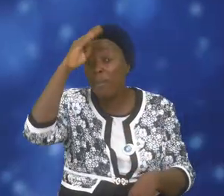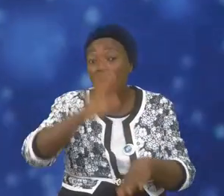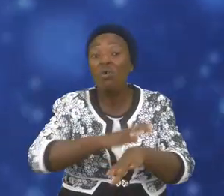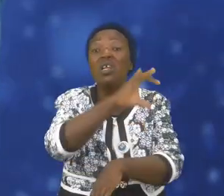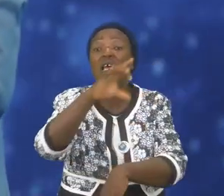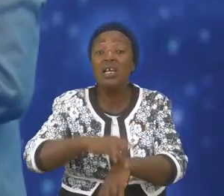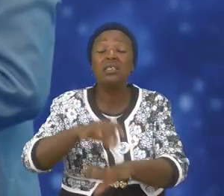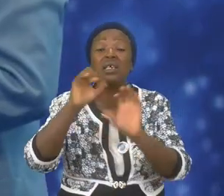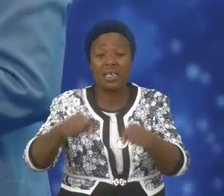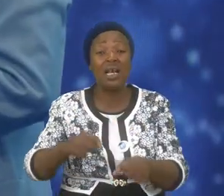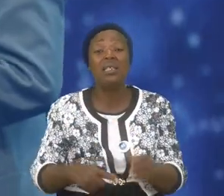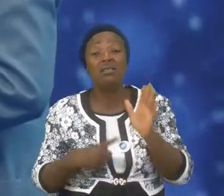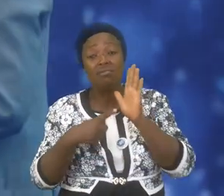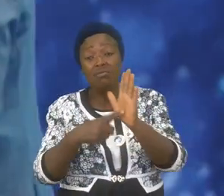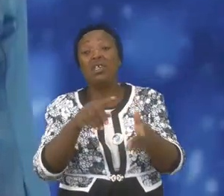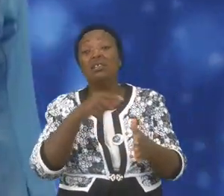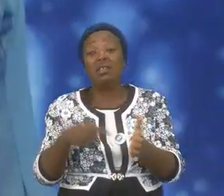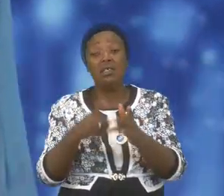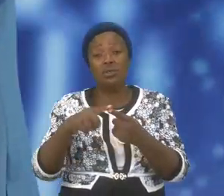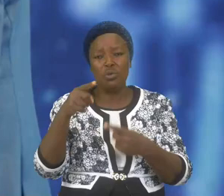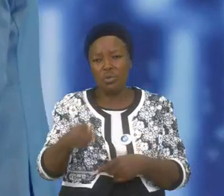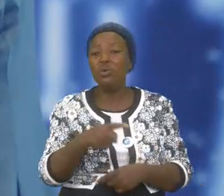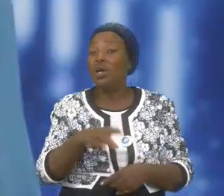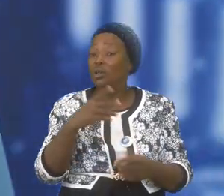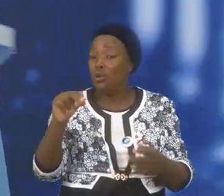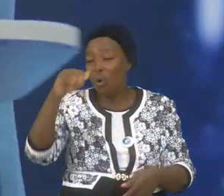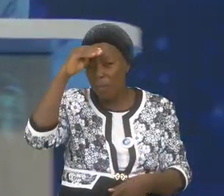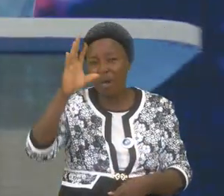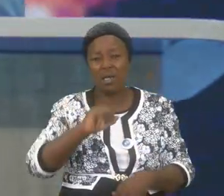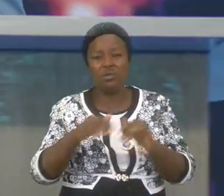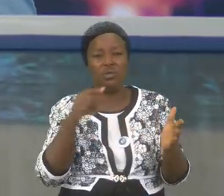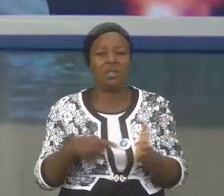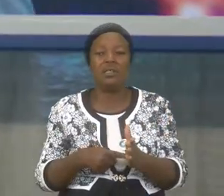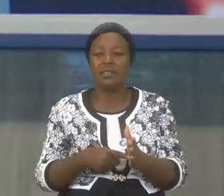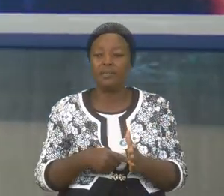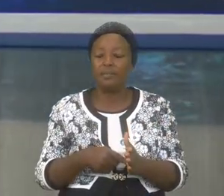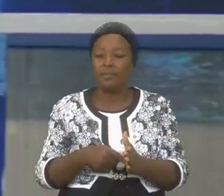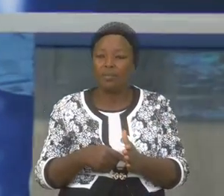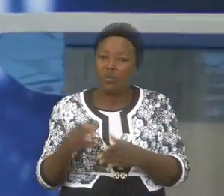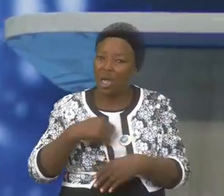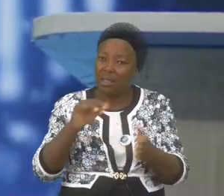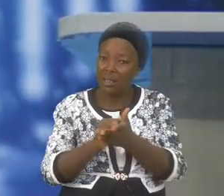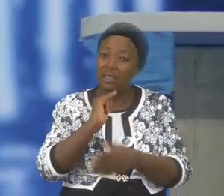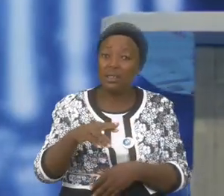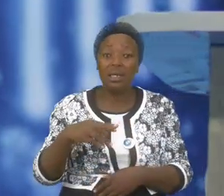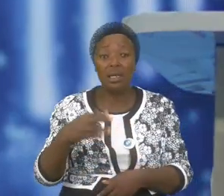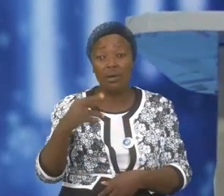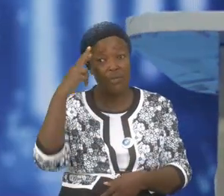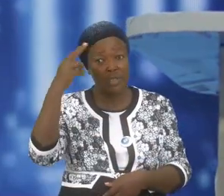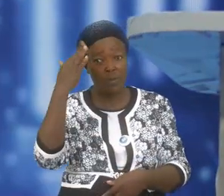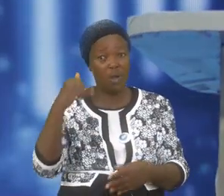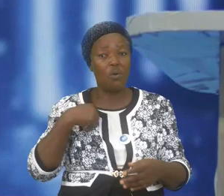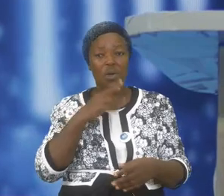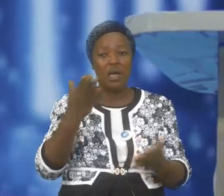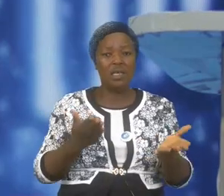earth can do this. And that's the reason why we're here. There are things in your life that no man can help